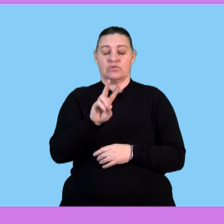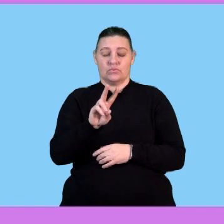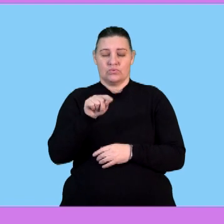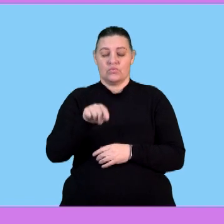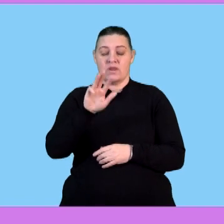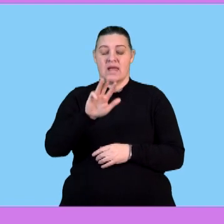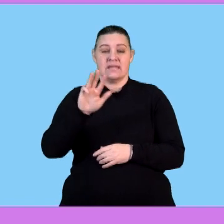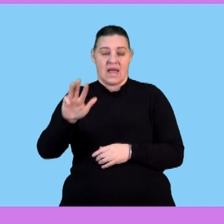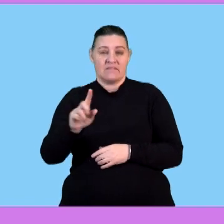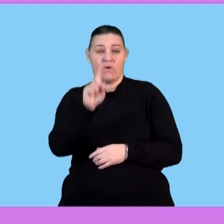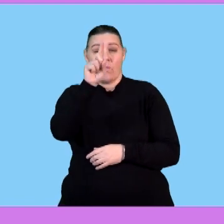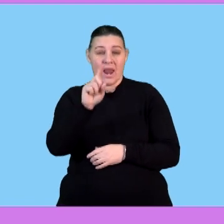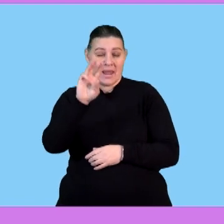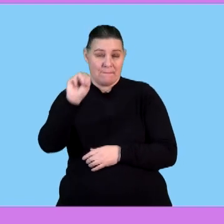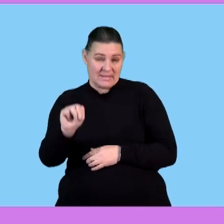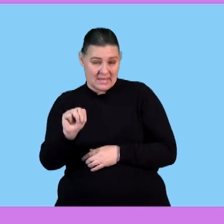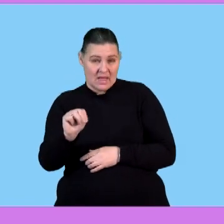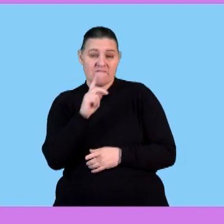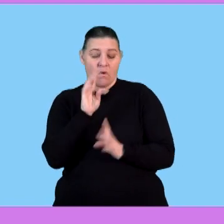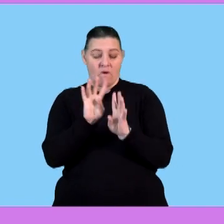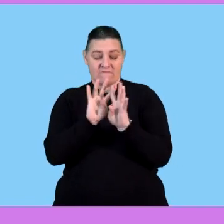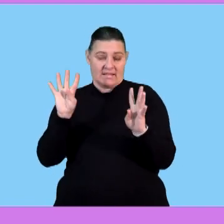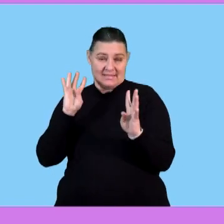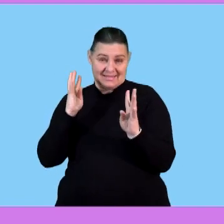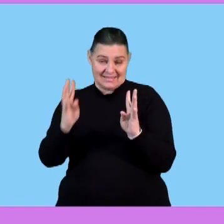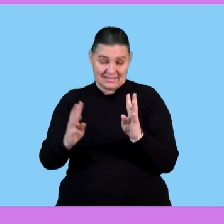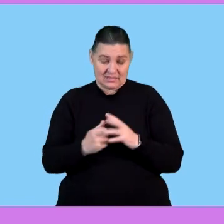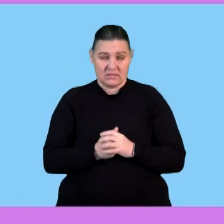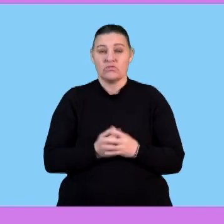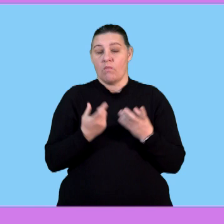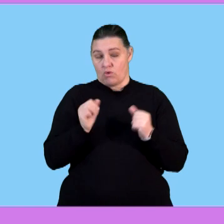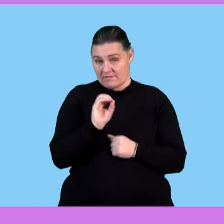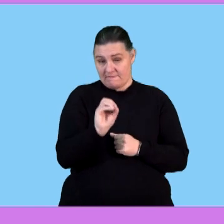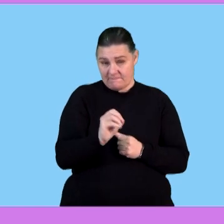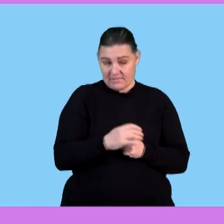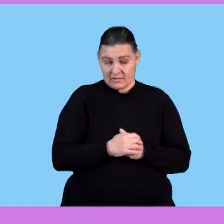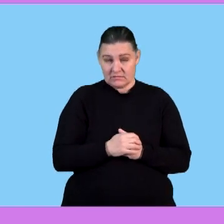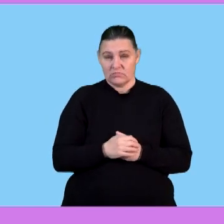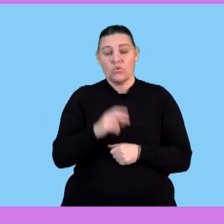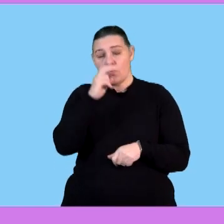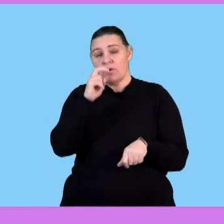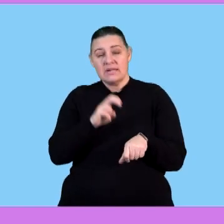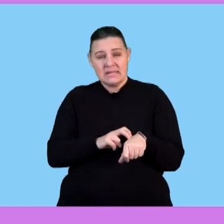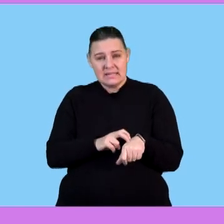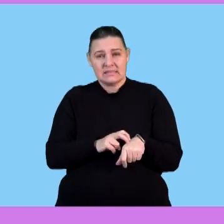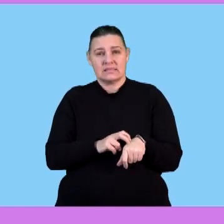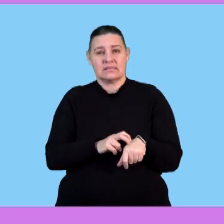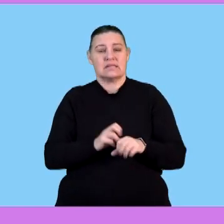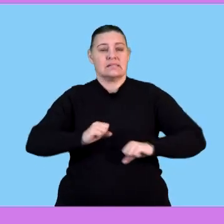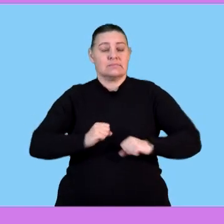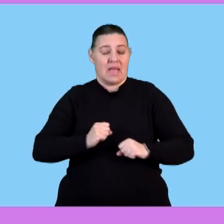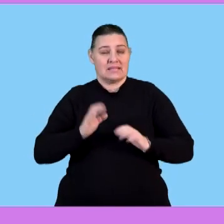52.99 Rand per meter for fencing. So there we go, we've got a price now, something different. He needs to leave space for